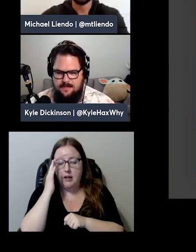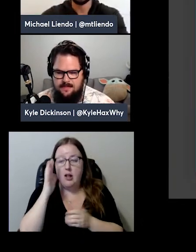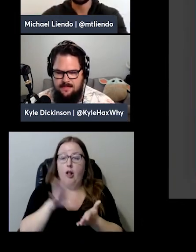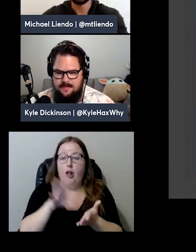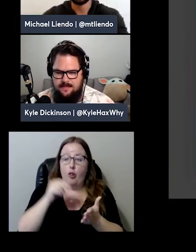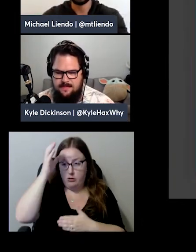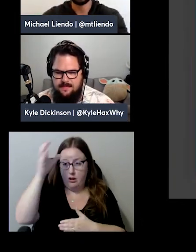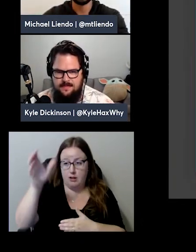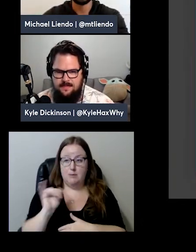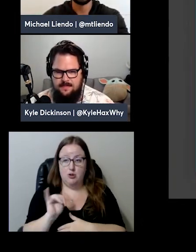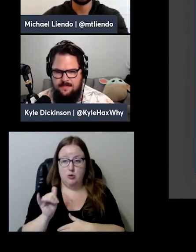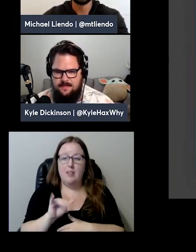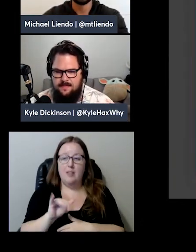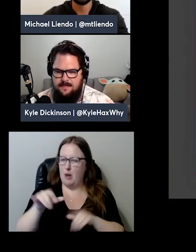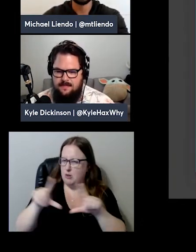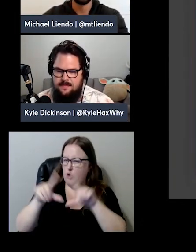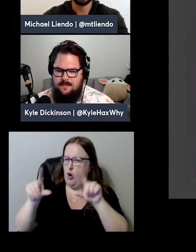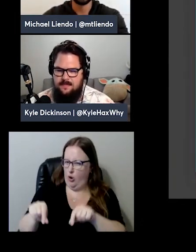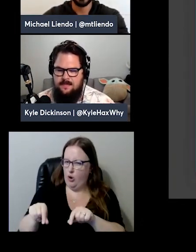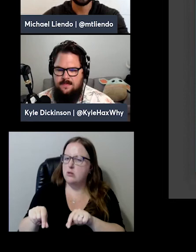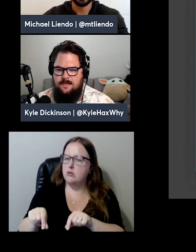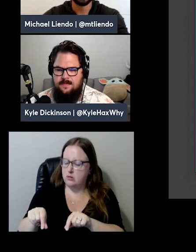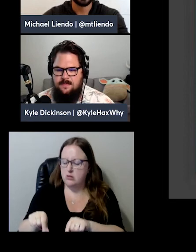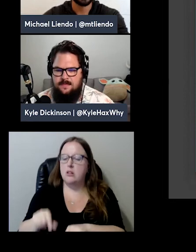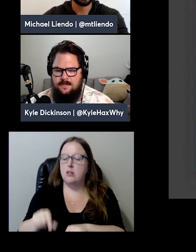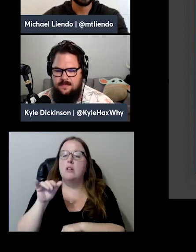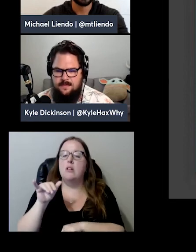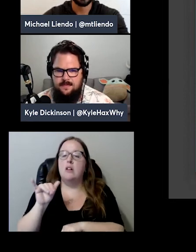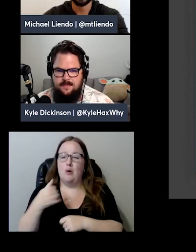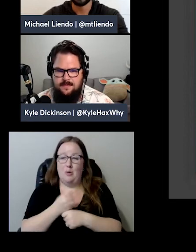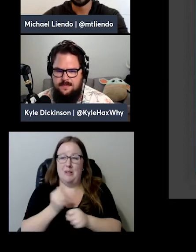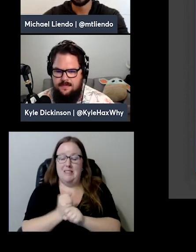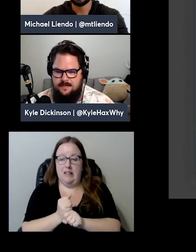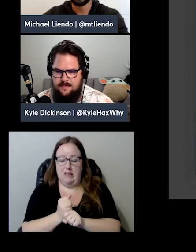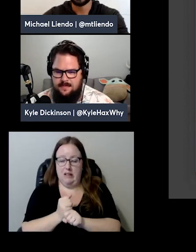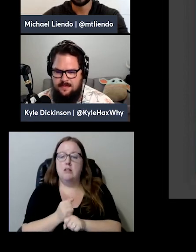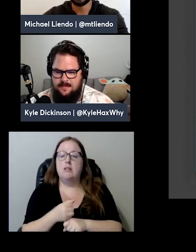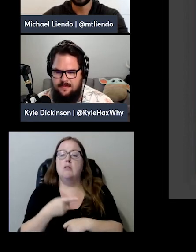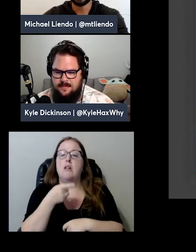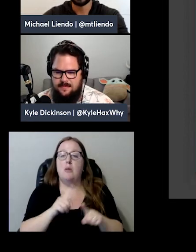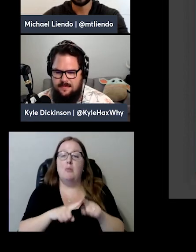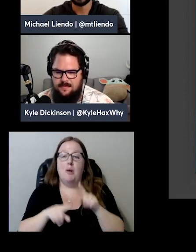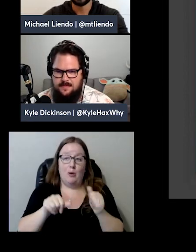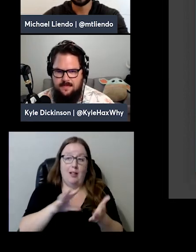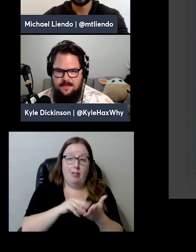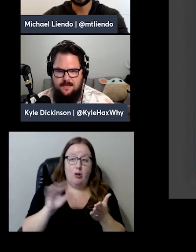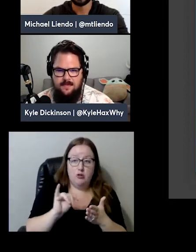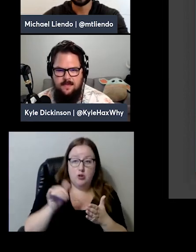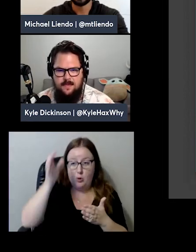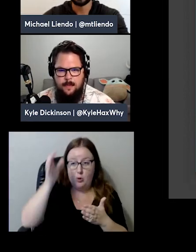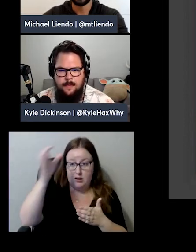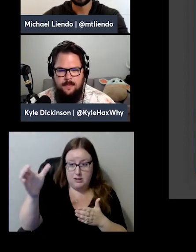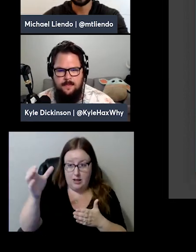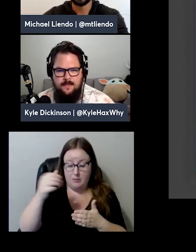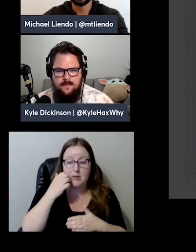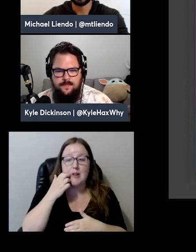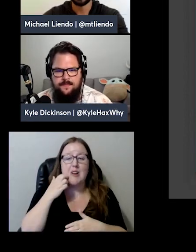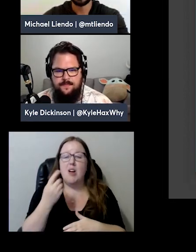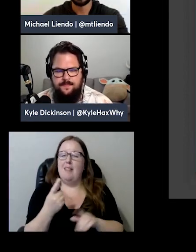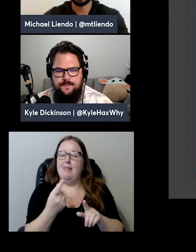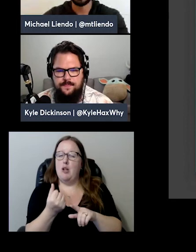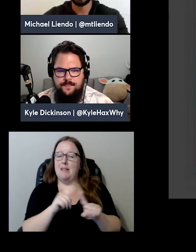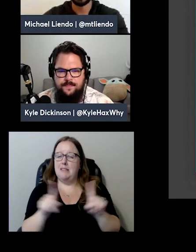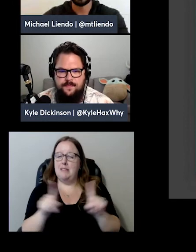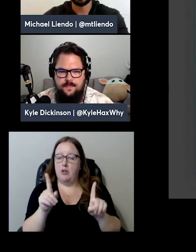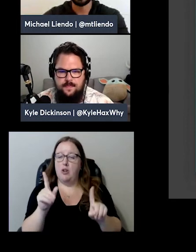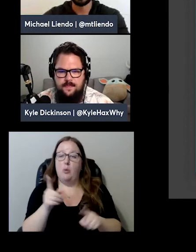that was flashcards. That's like the ones that we've created, but you can actually learn concepts, and we do something different here. So we actually ask